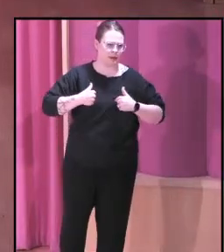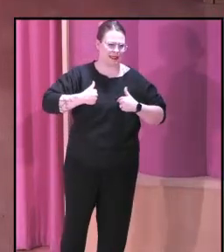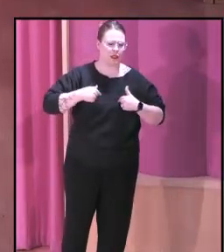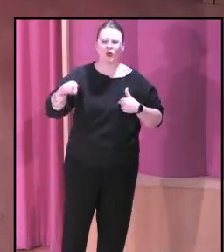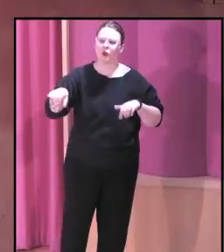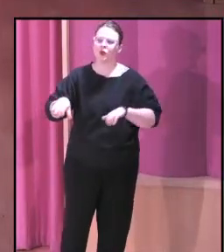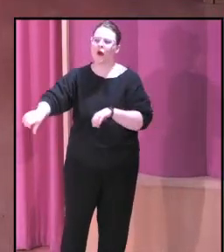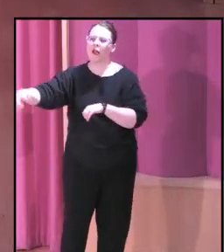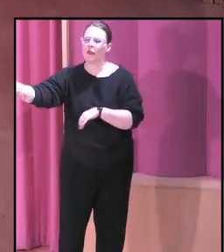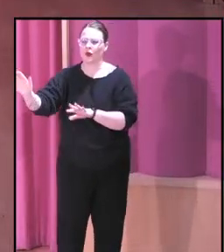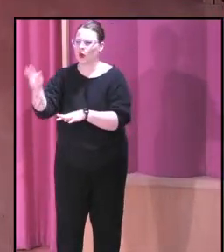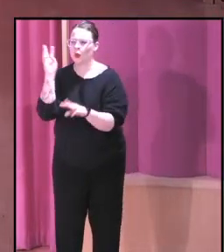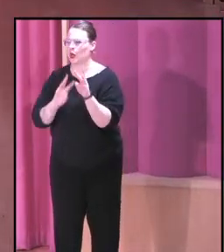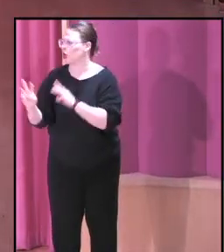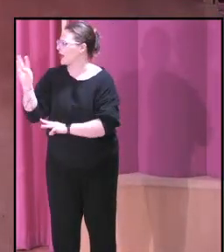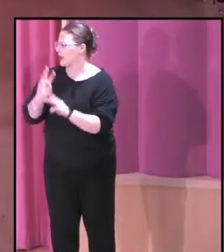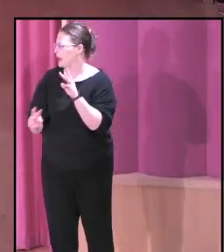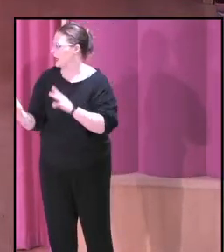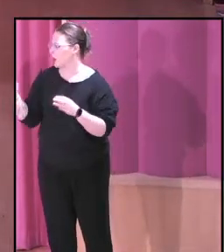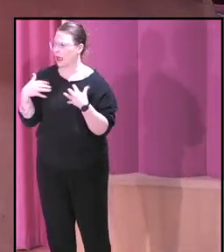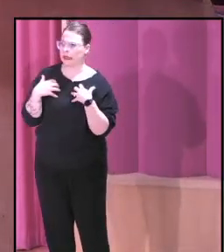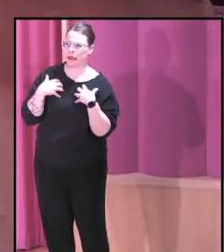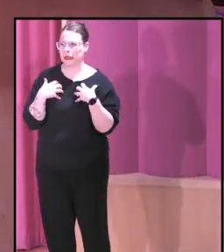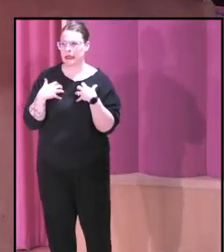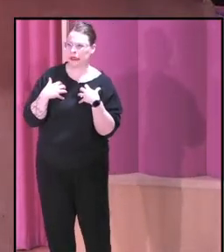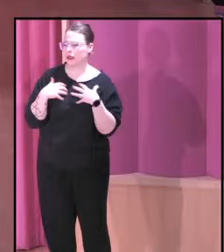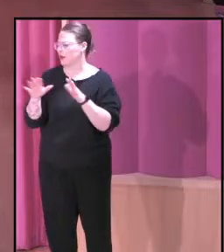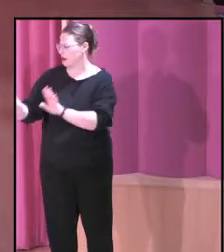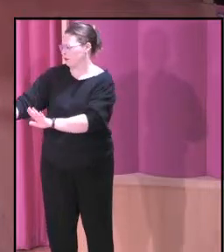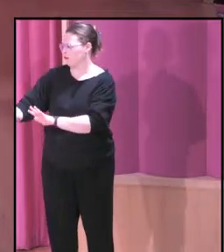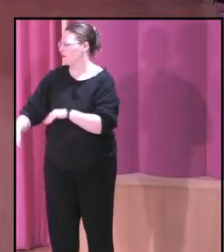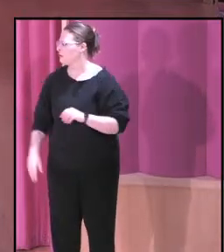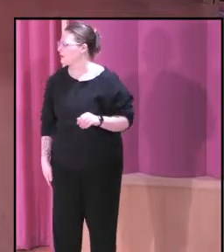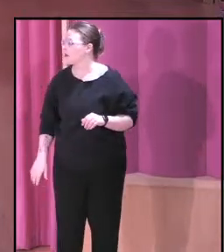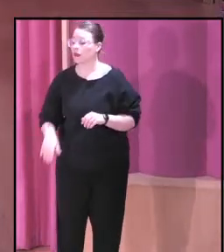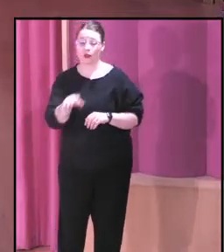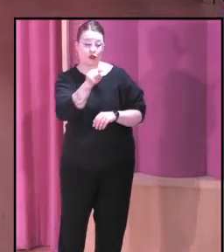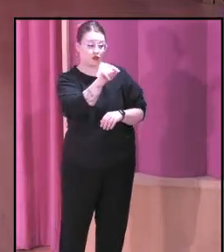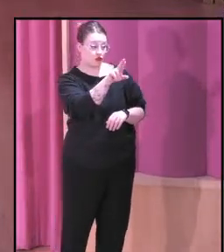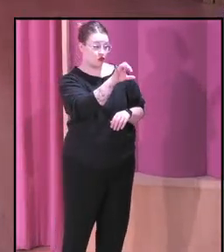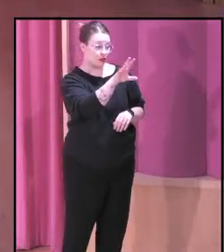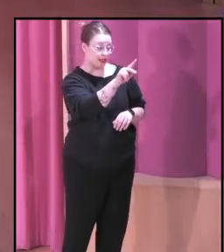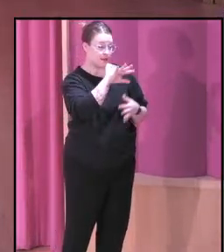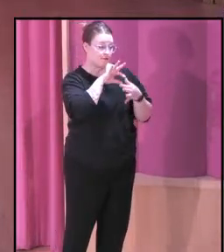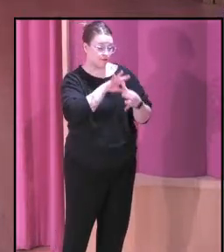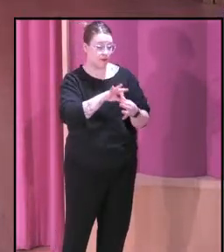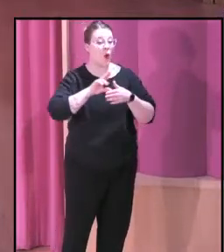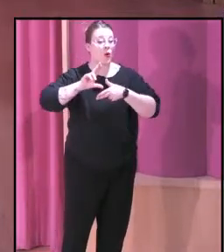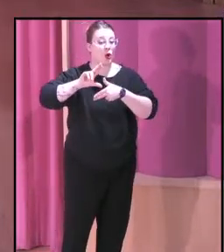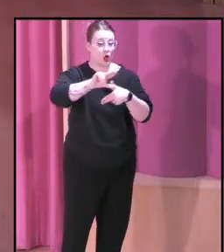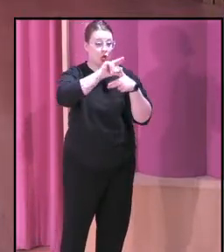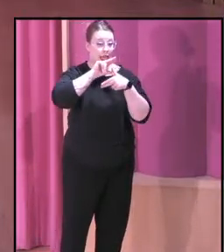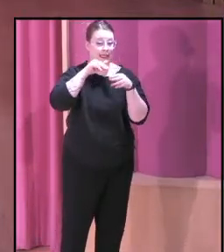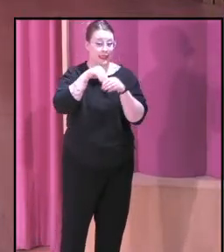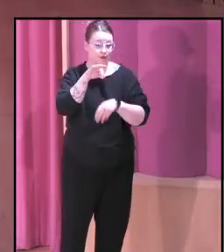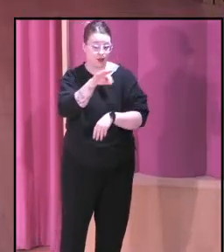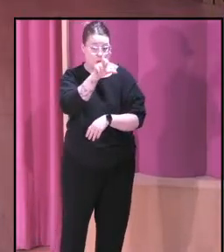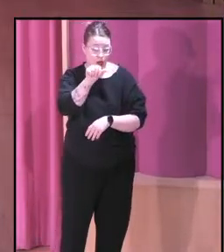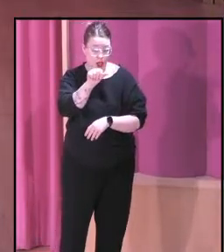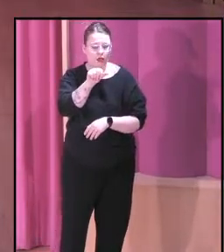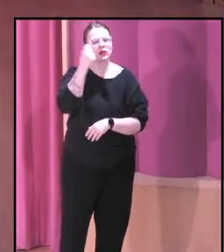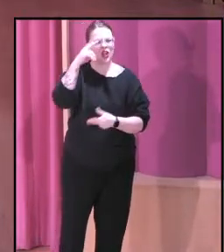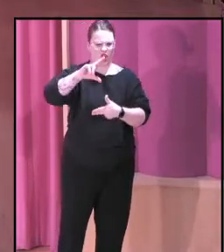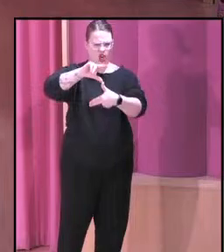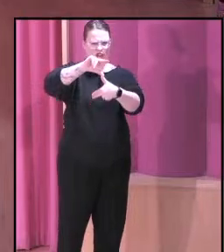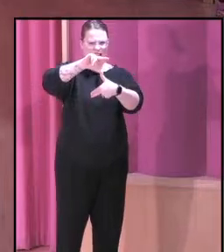So don't worry if you're not good with yo-yos. It's fine. So we're going to do this trick about hurricanes in Florida. Do you know what's right in the middle